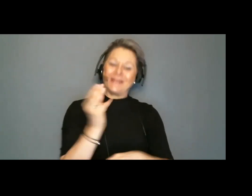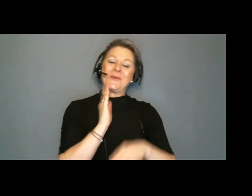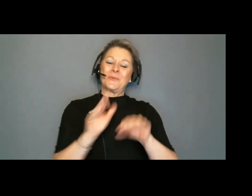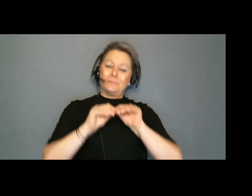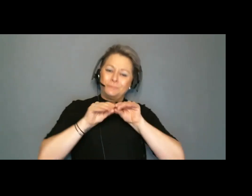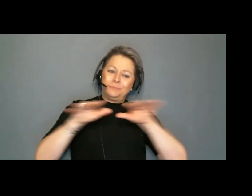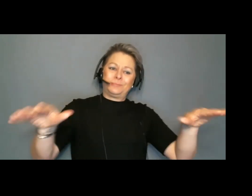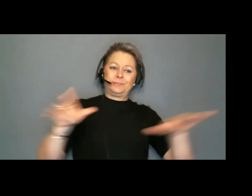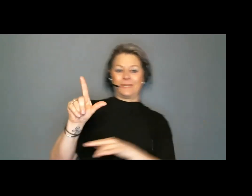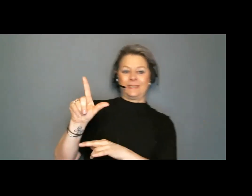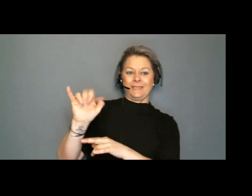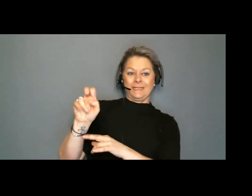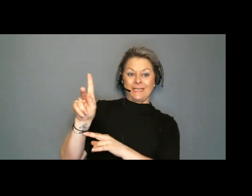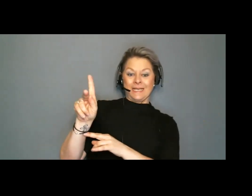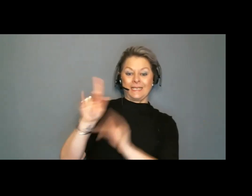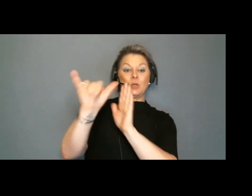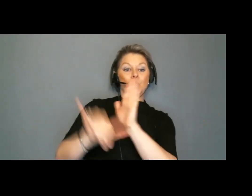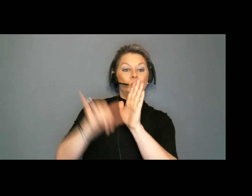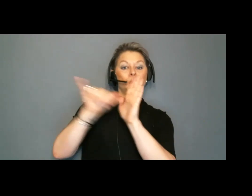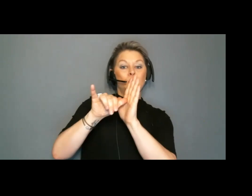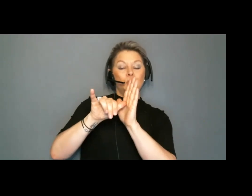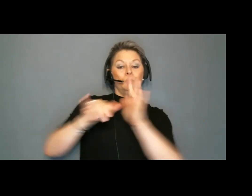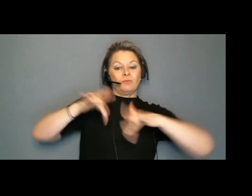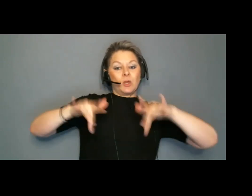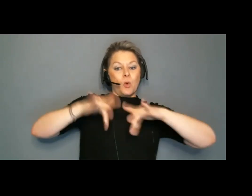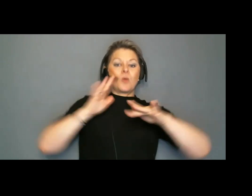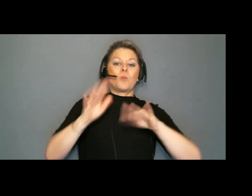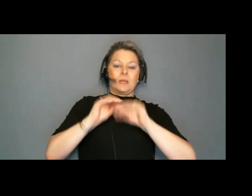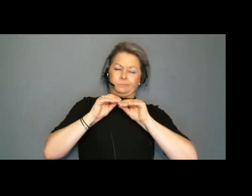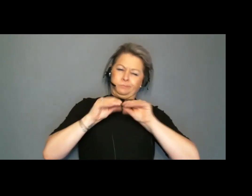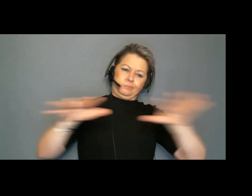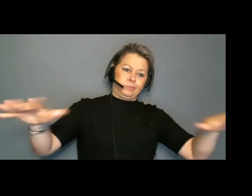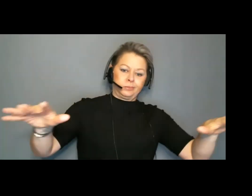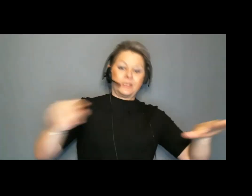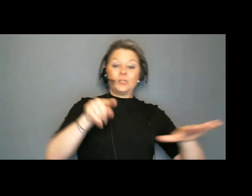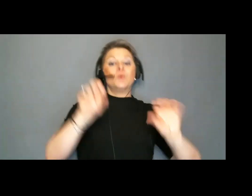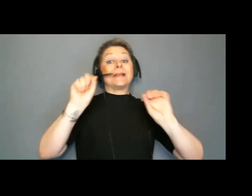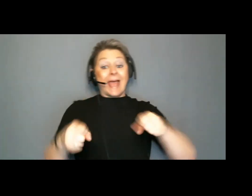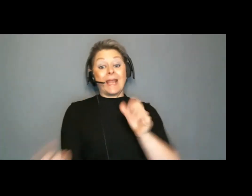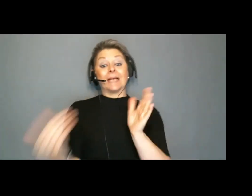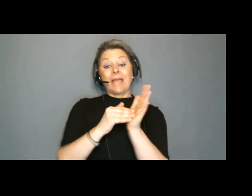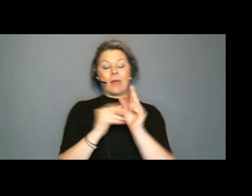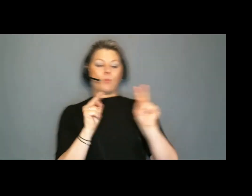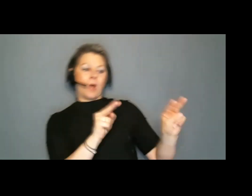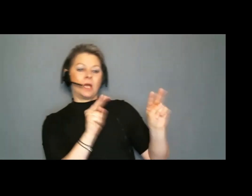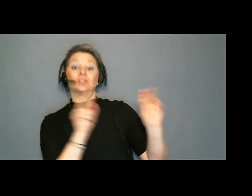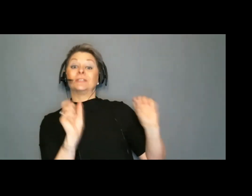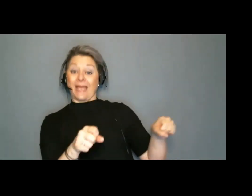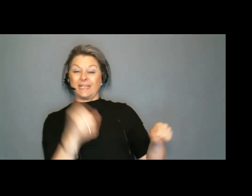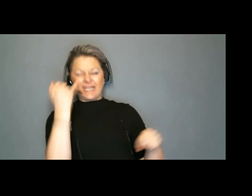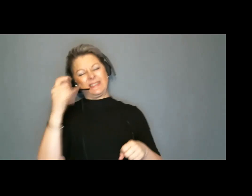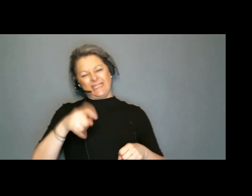the YouTube recording for everybody so that you can refer to it again later on if you need to.